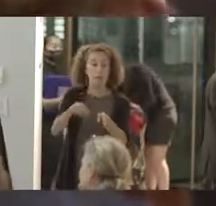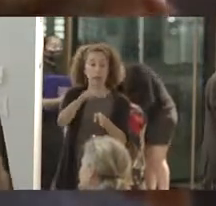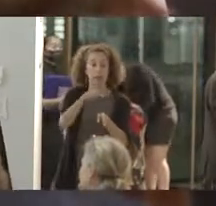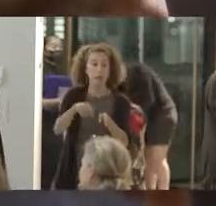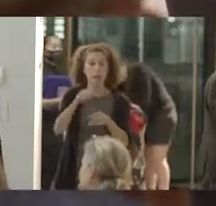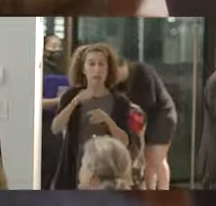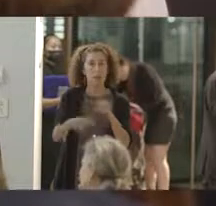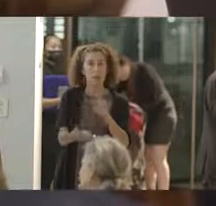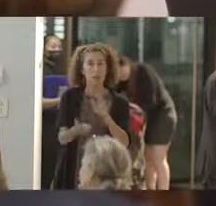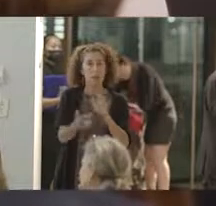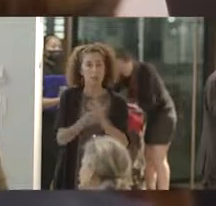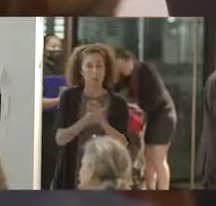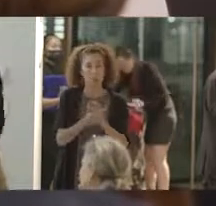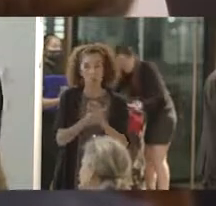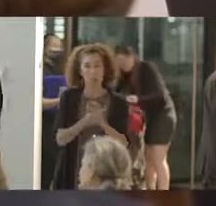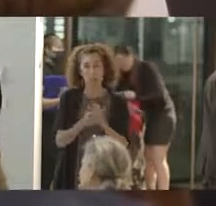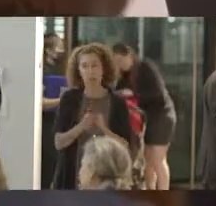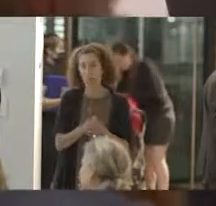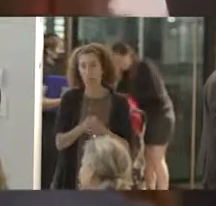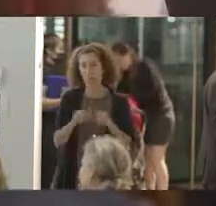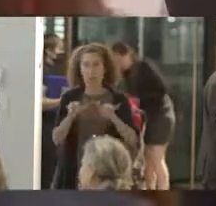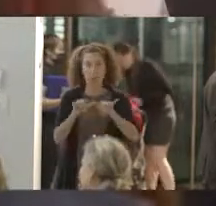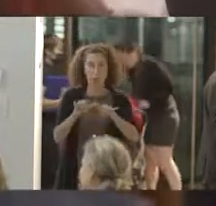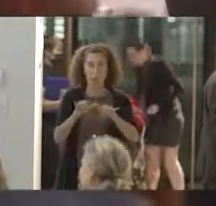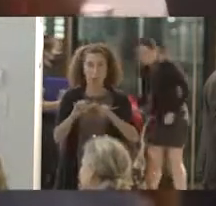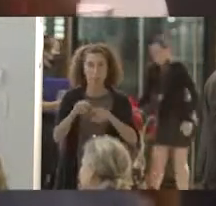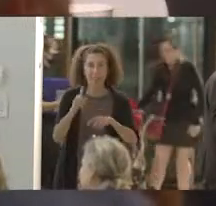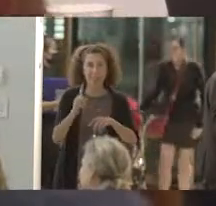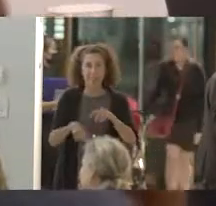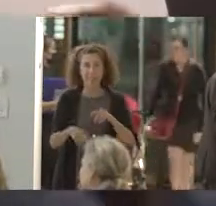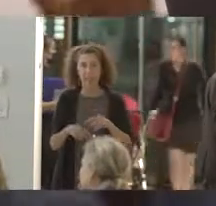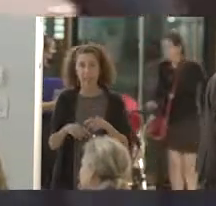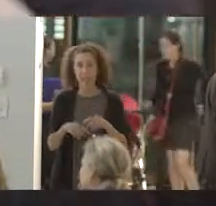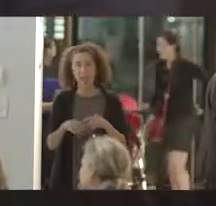of concerns for loading, because of concerns for access, long-term maintenance.